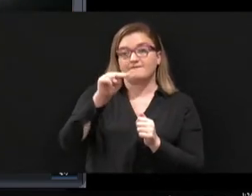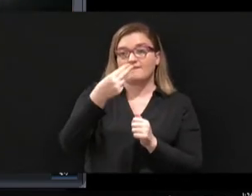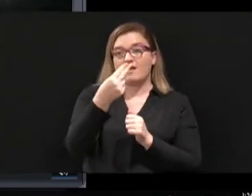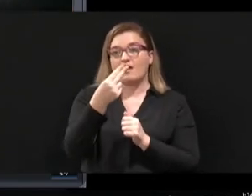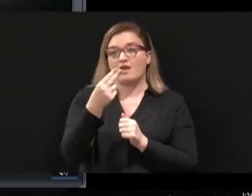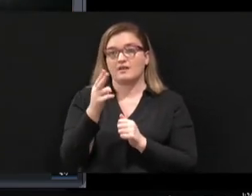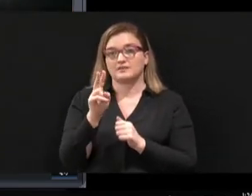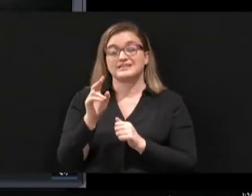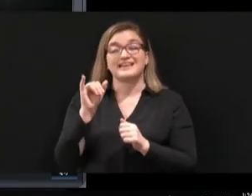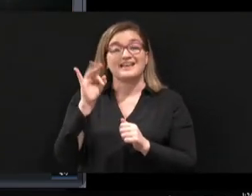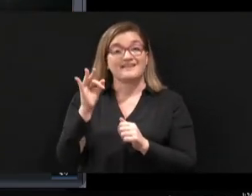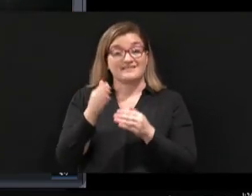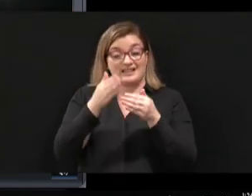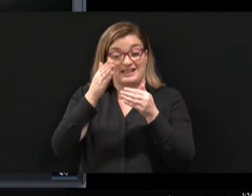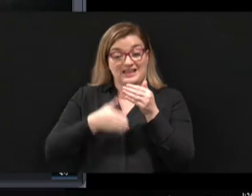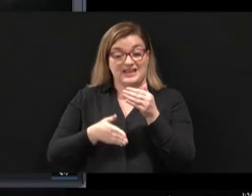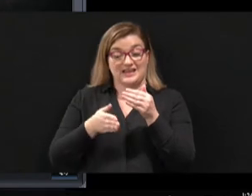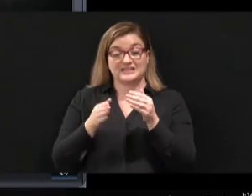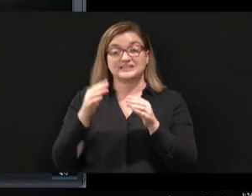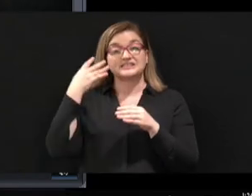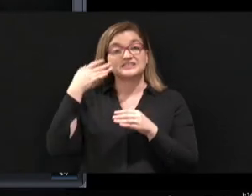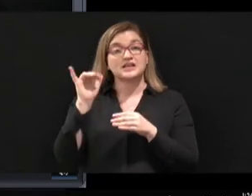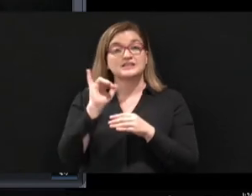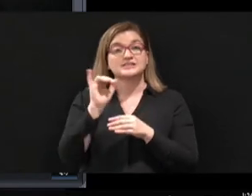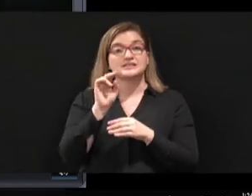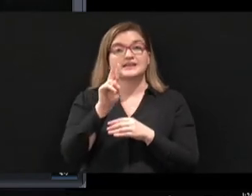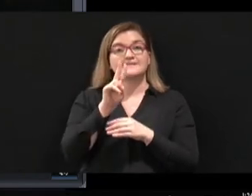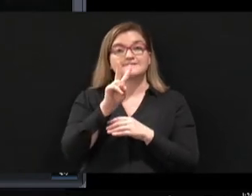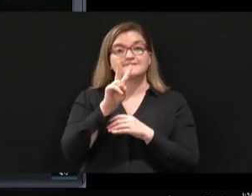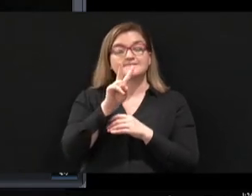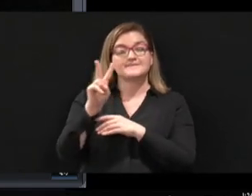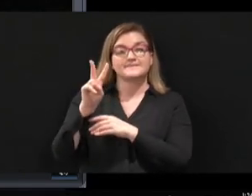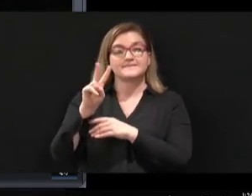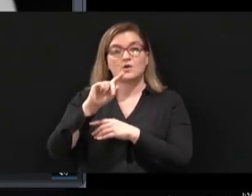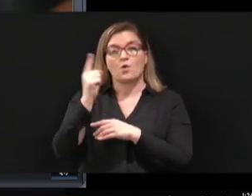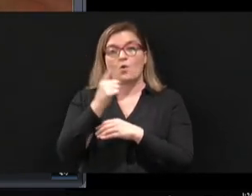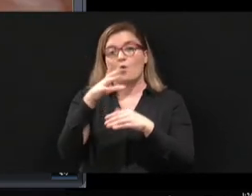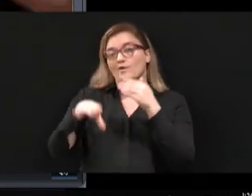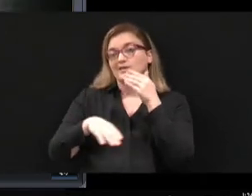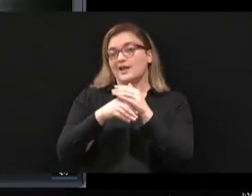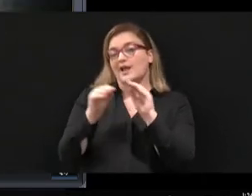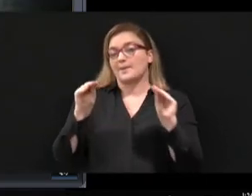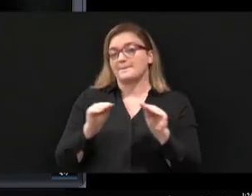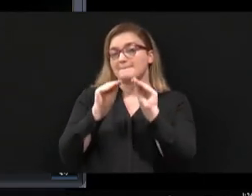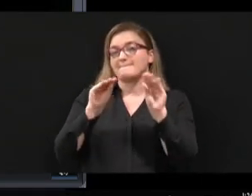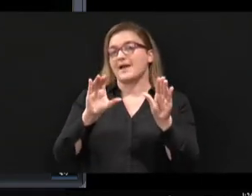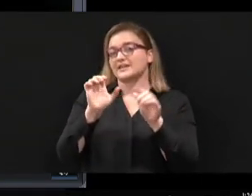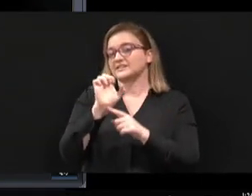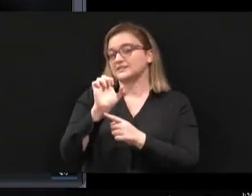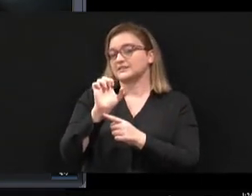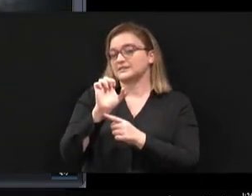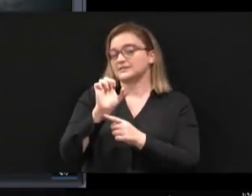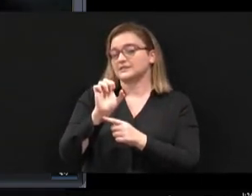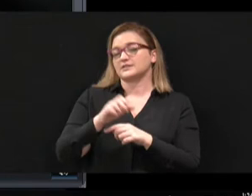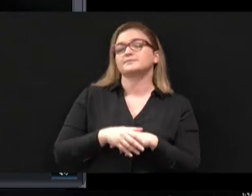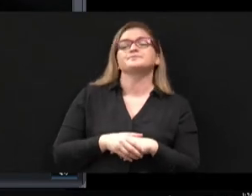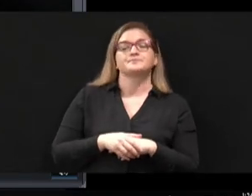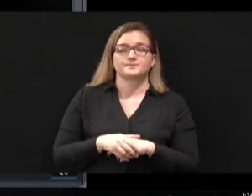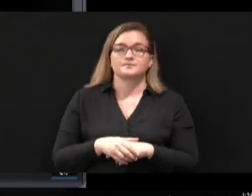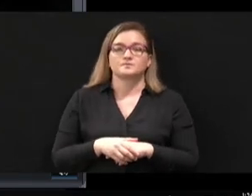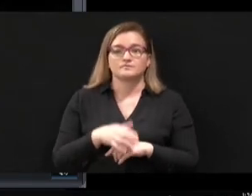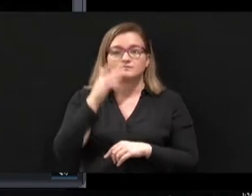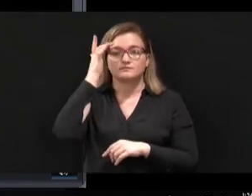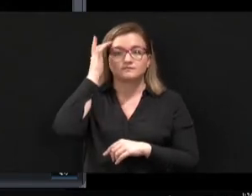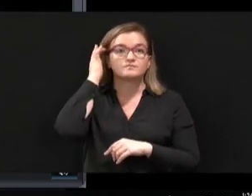If the ending sounds like always add a magic E. Okay, good job. Now I'm going to go ahead and do the